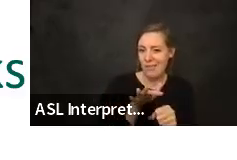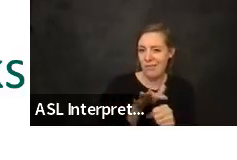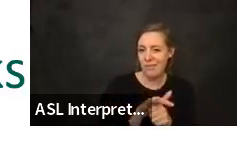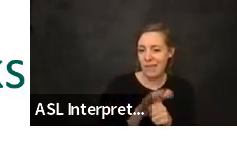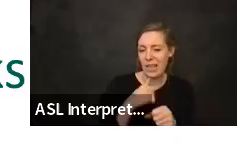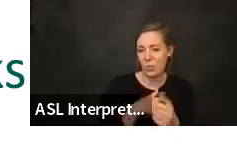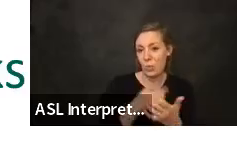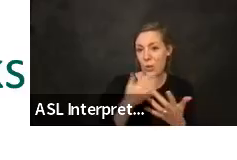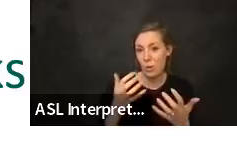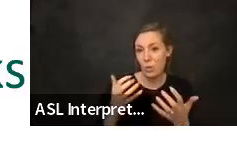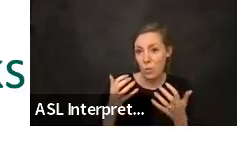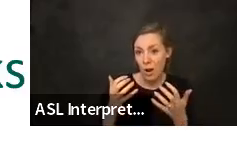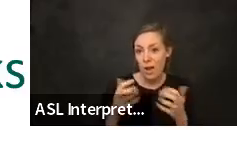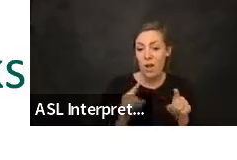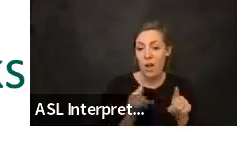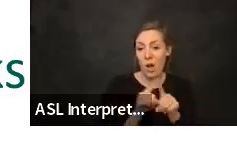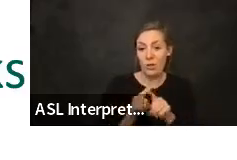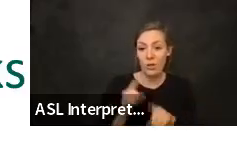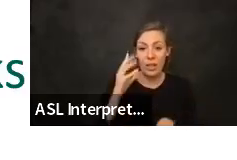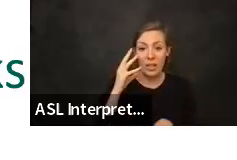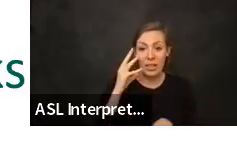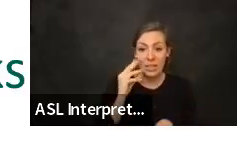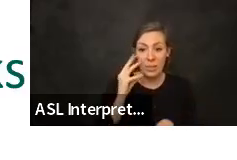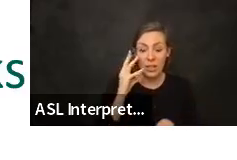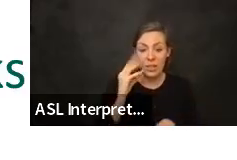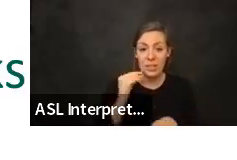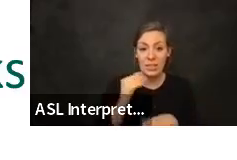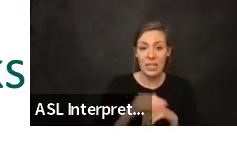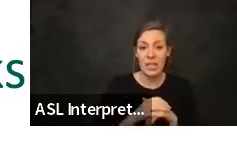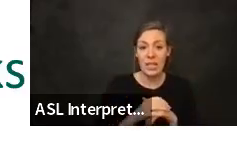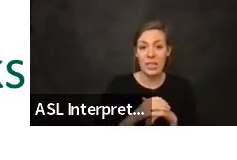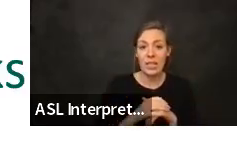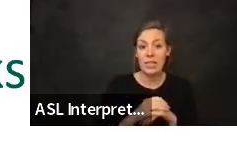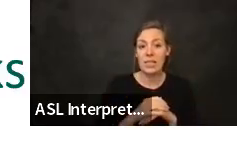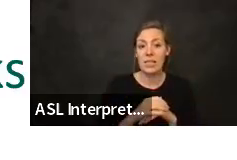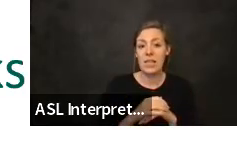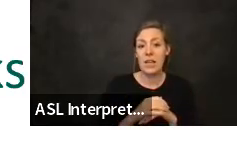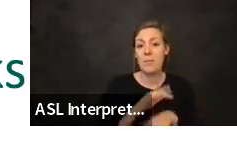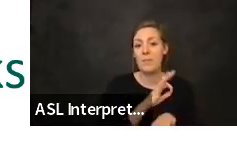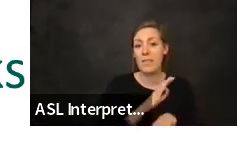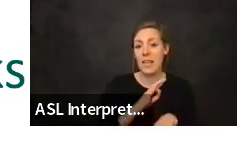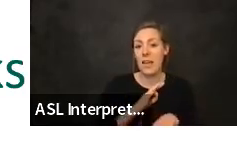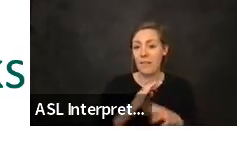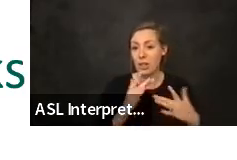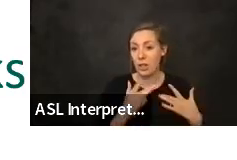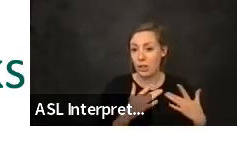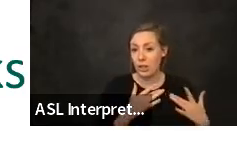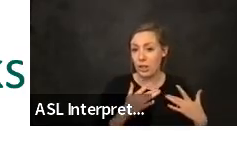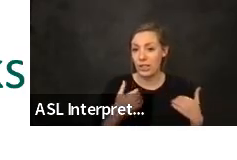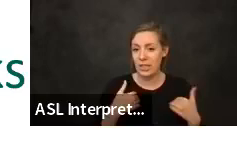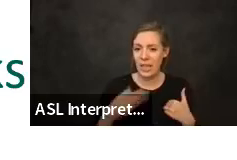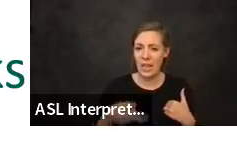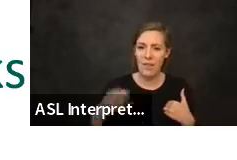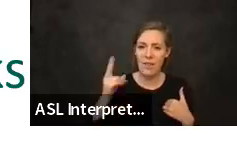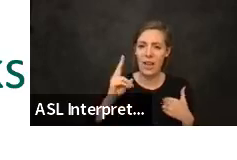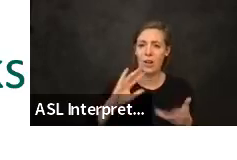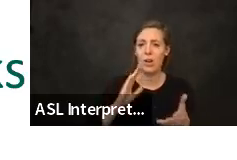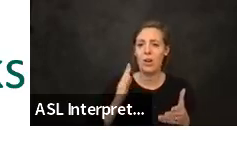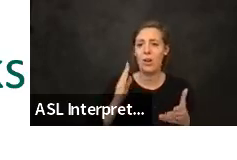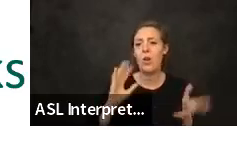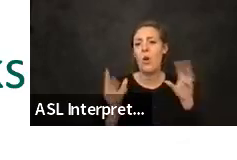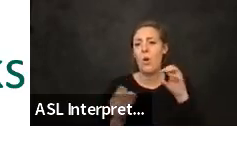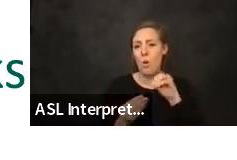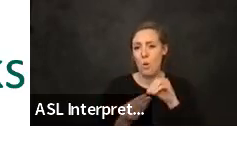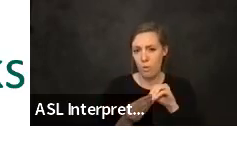also are experiencing some intermittent staffing concerns and do have higher overall hospital